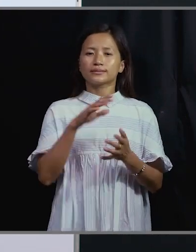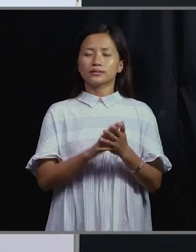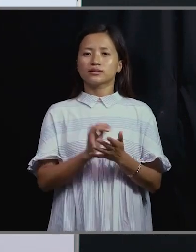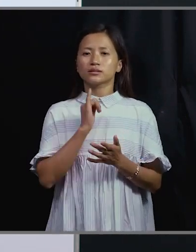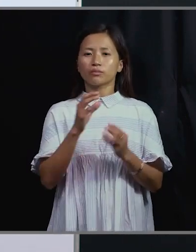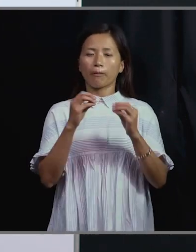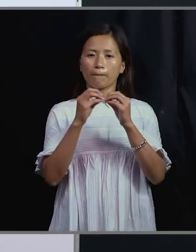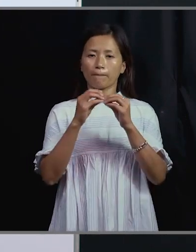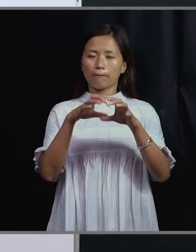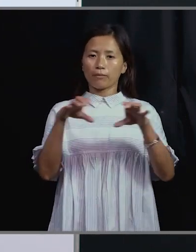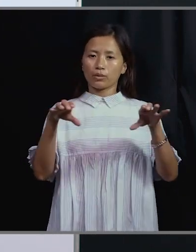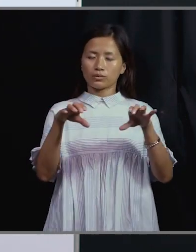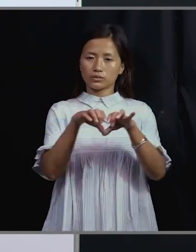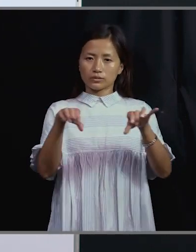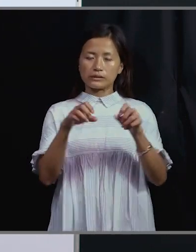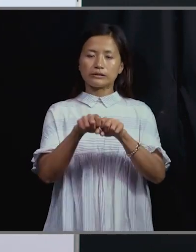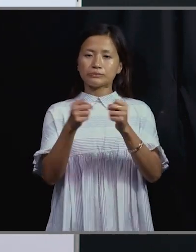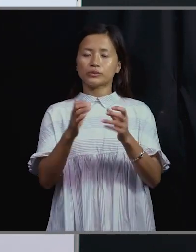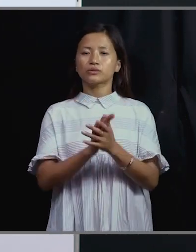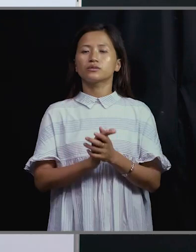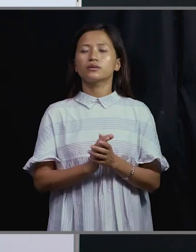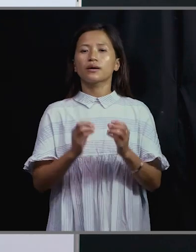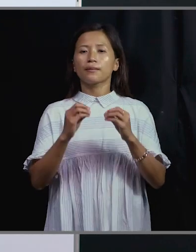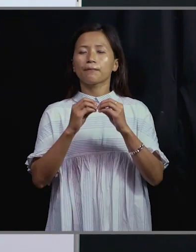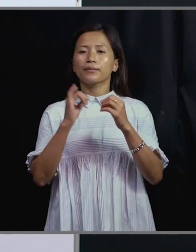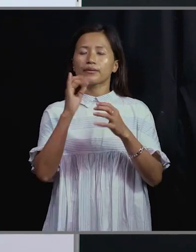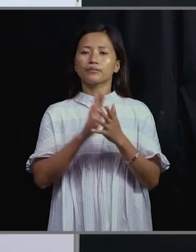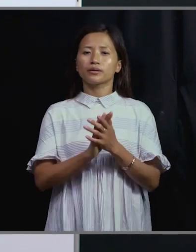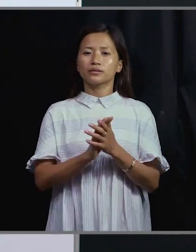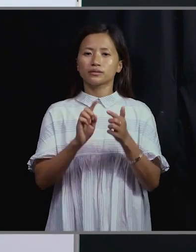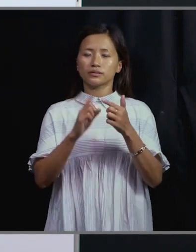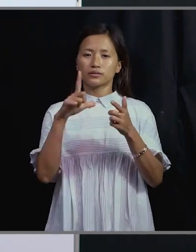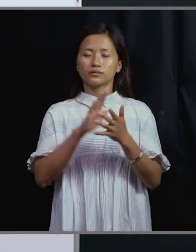bond gets broken. The pi electrons will come out here,